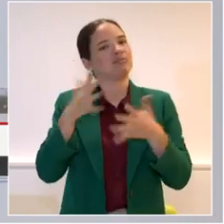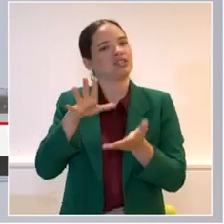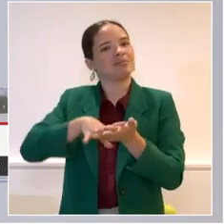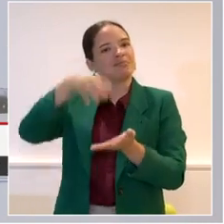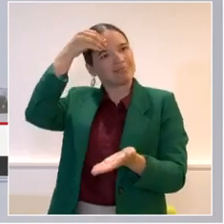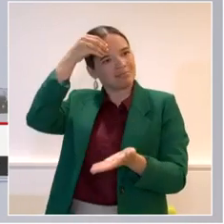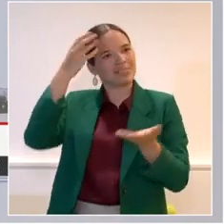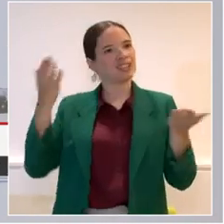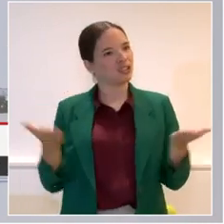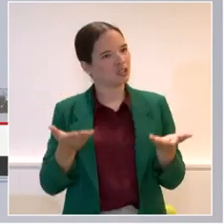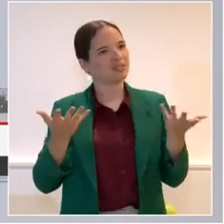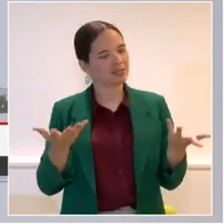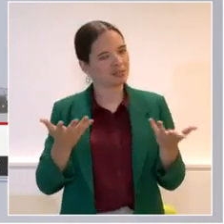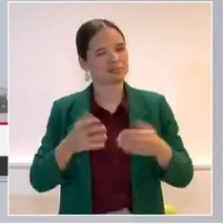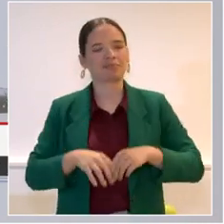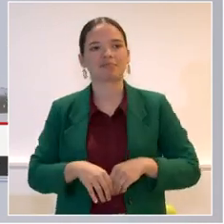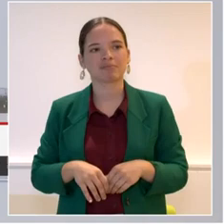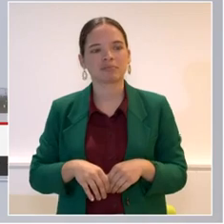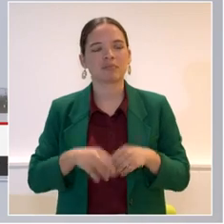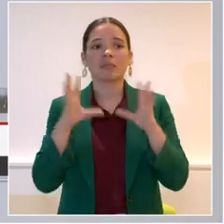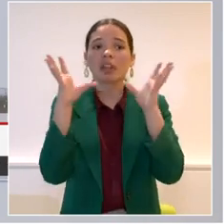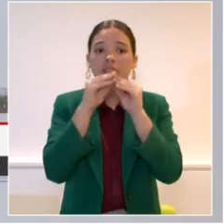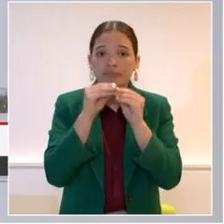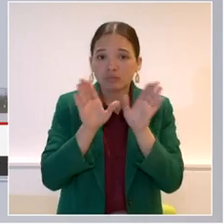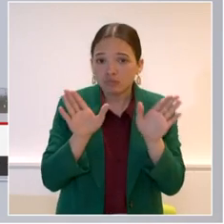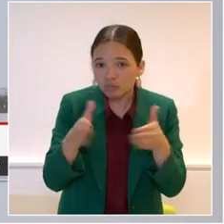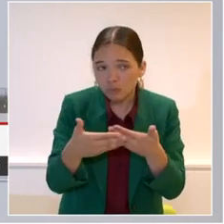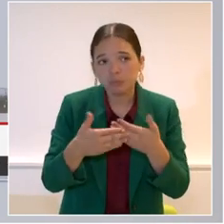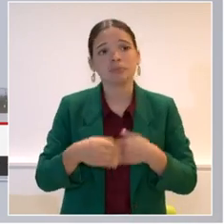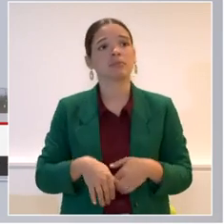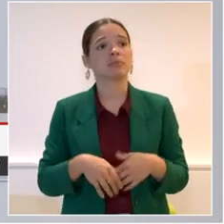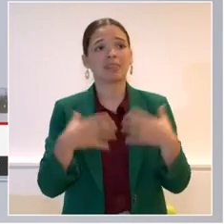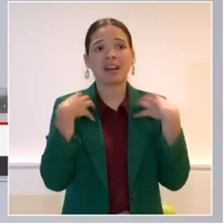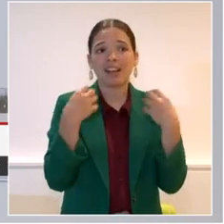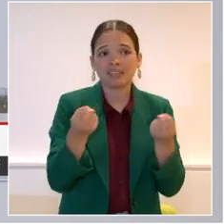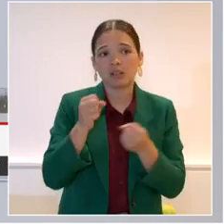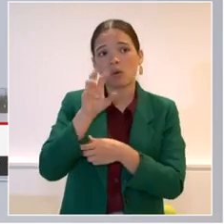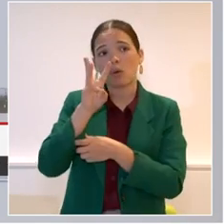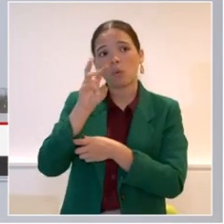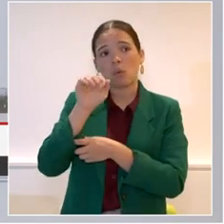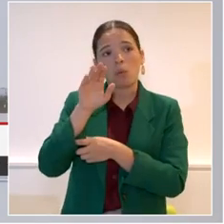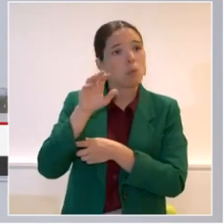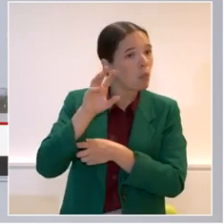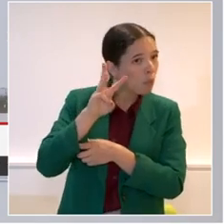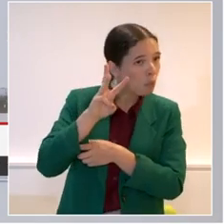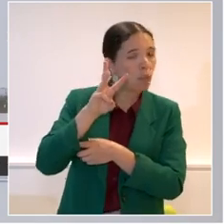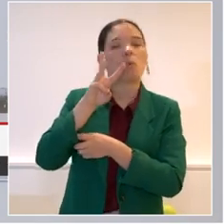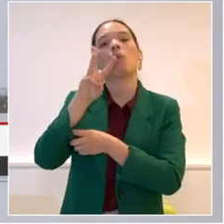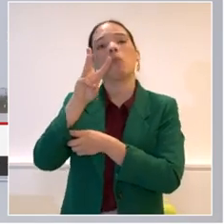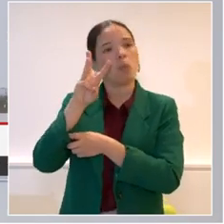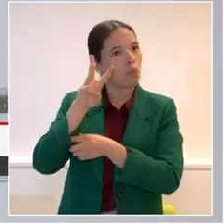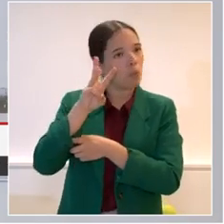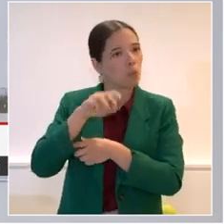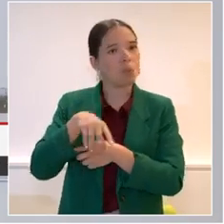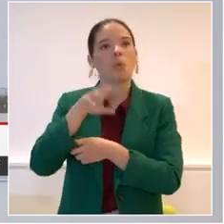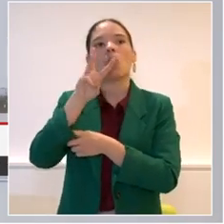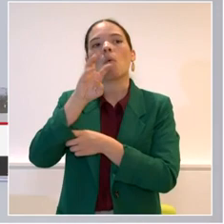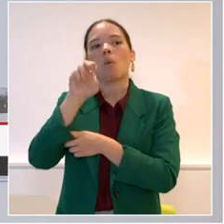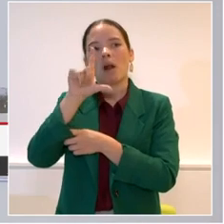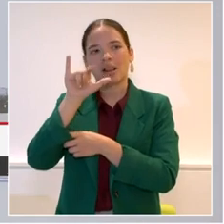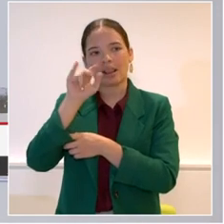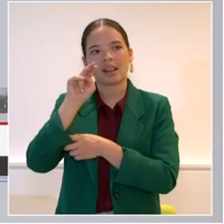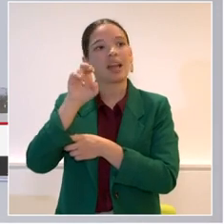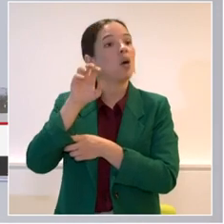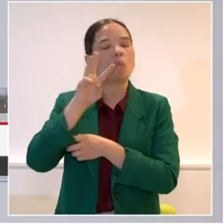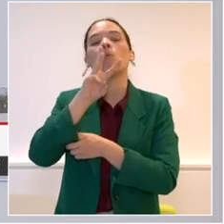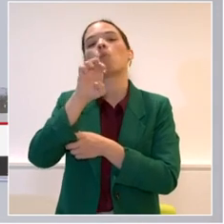rooms, there are wellness rooms for our staff, and thank you for speaking about the opportunity and experience that our staffs have here.